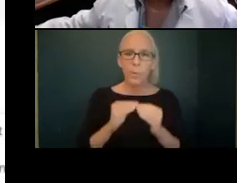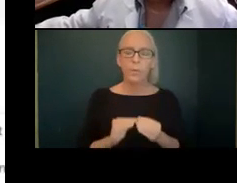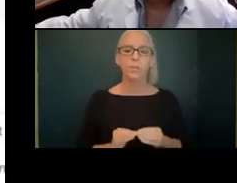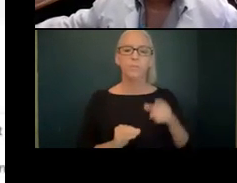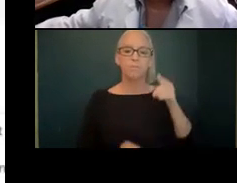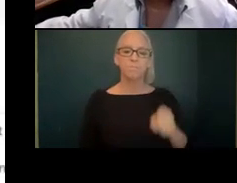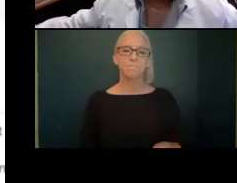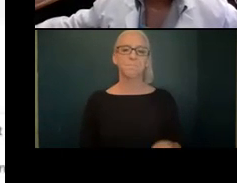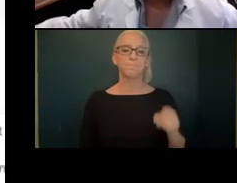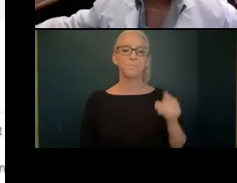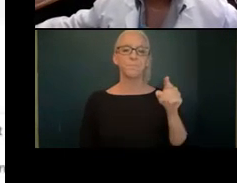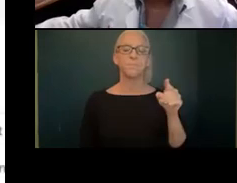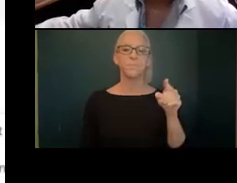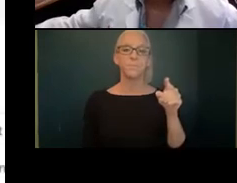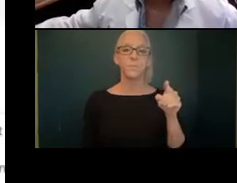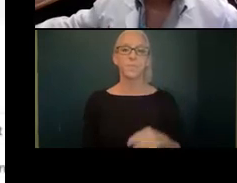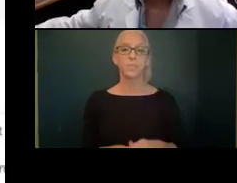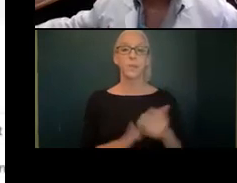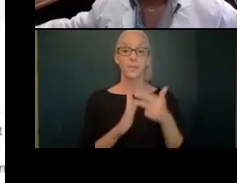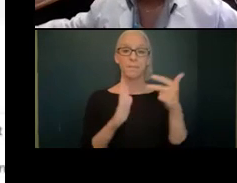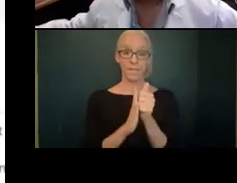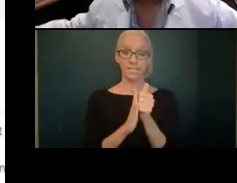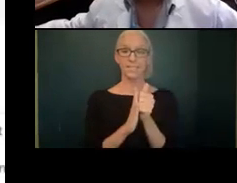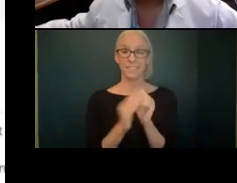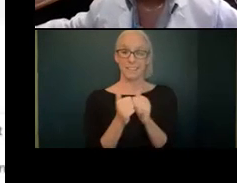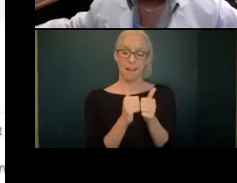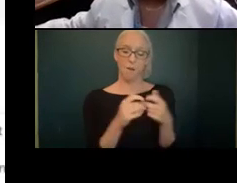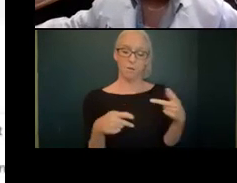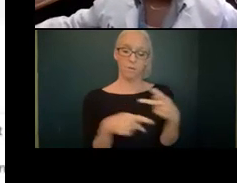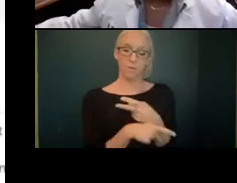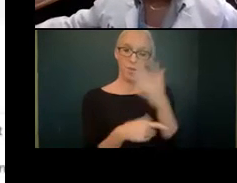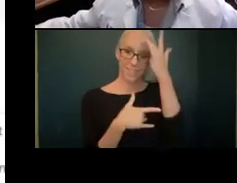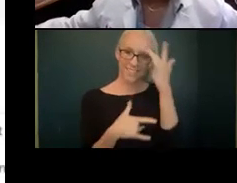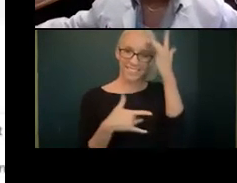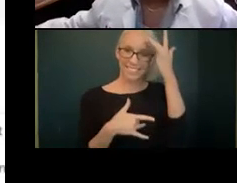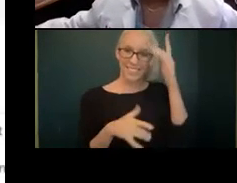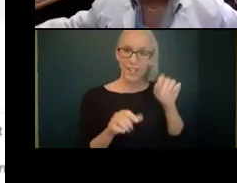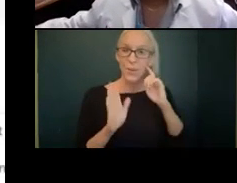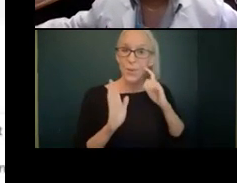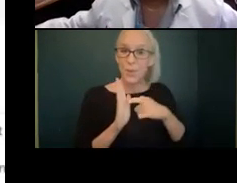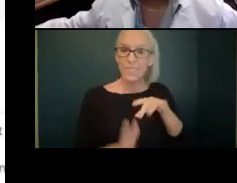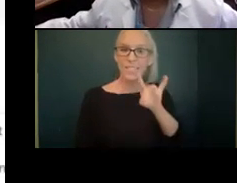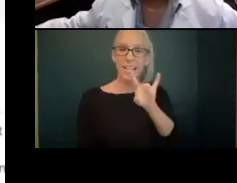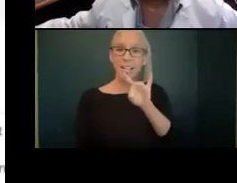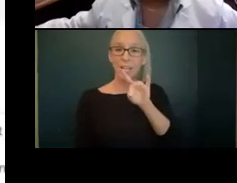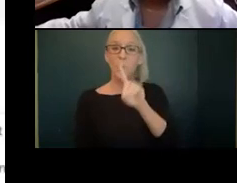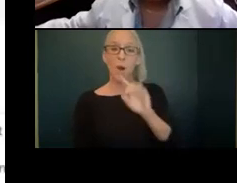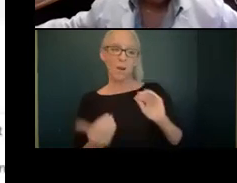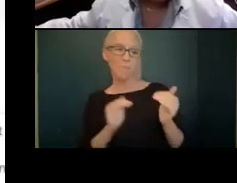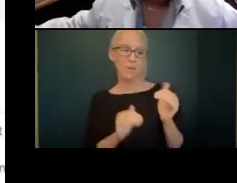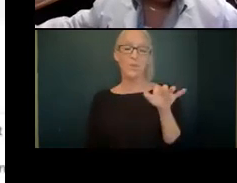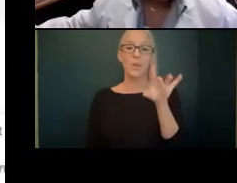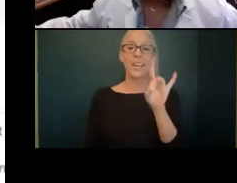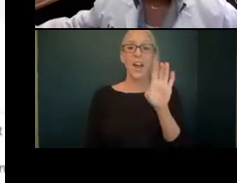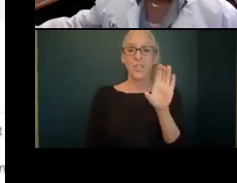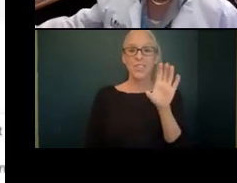numbers after the vaccine in terms of severe disease. And what you will see, it's 81 versus 873, for example.